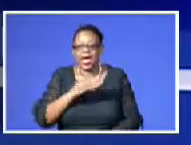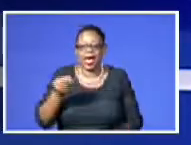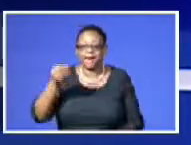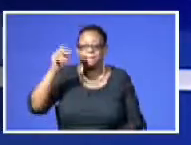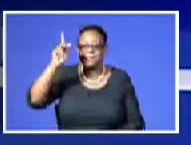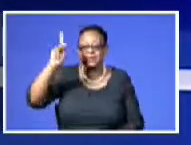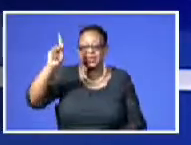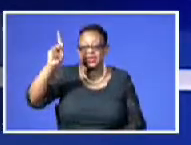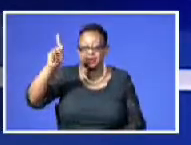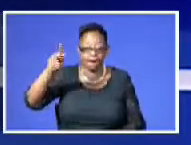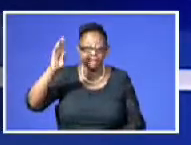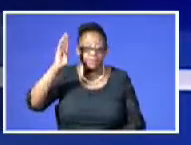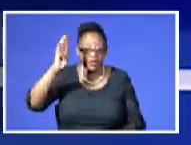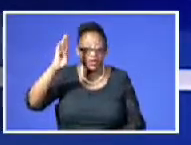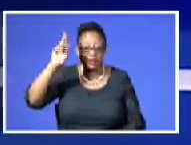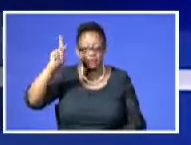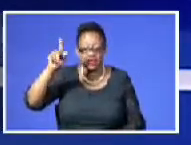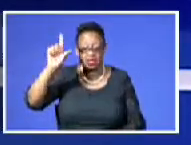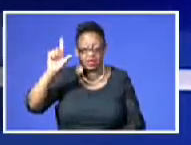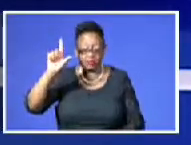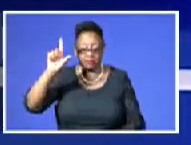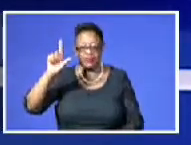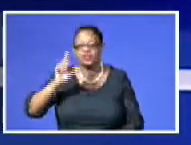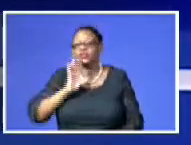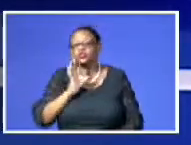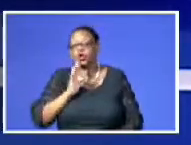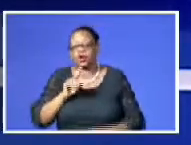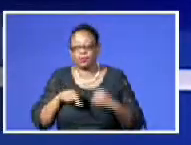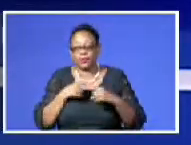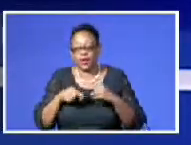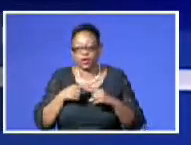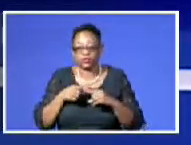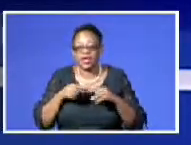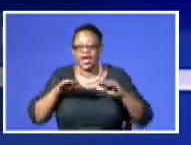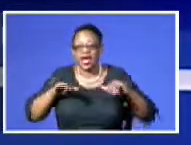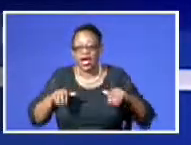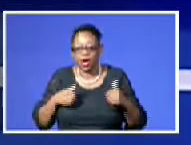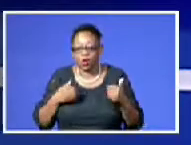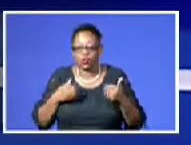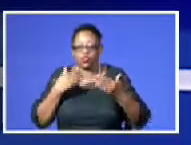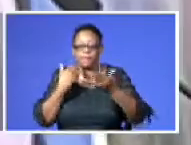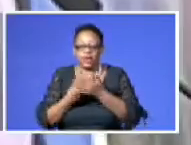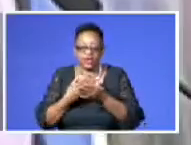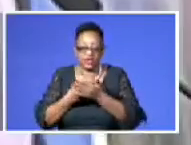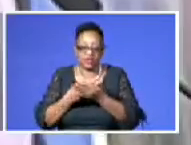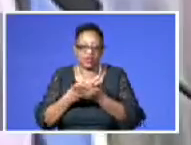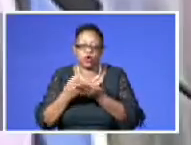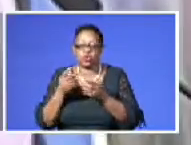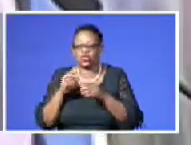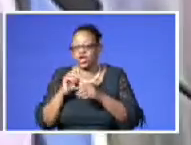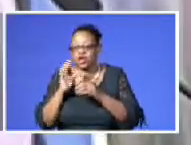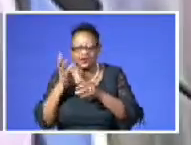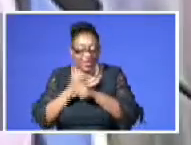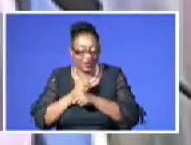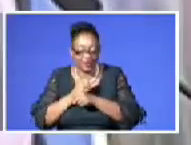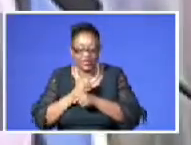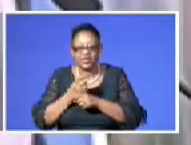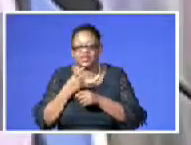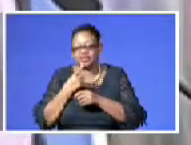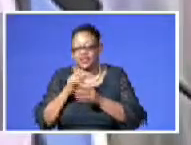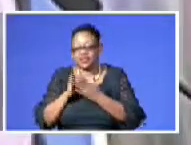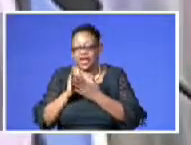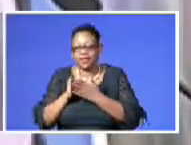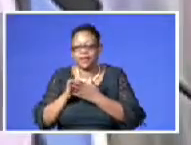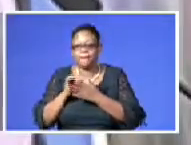as the recent $250 million loan approved by the International Monetary Fund. The Minister of Finance has